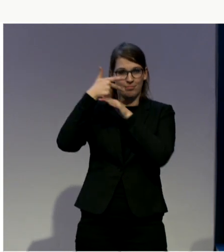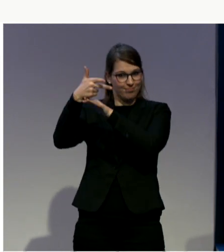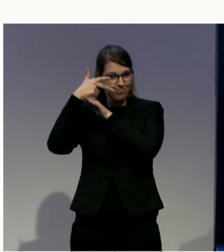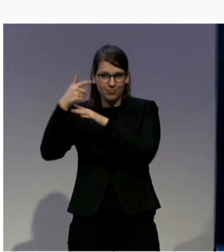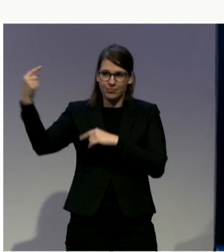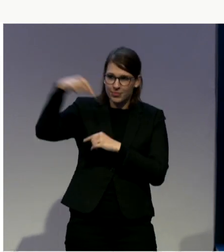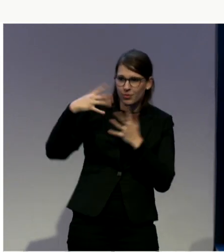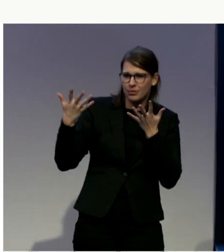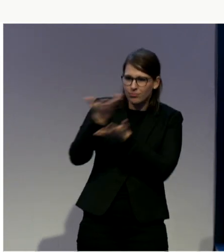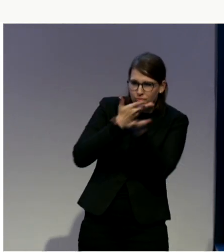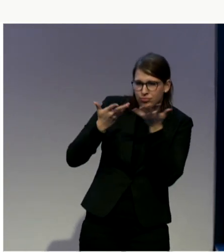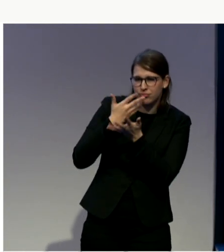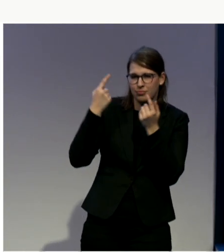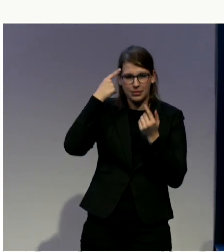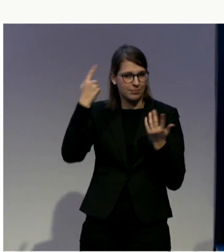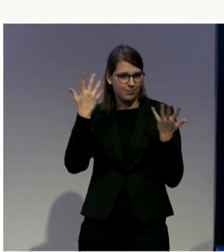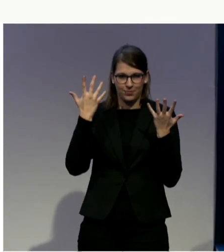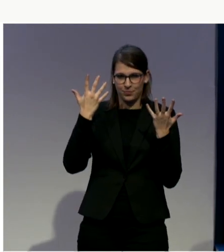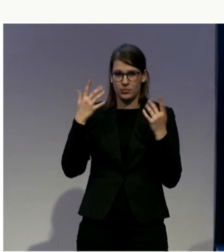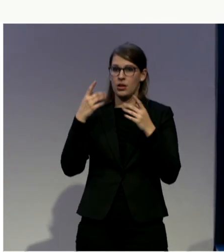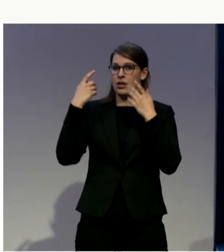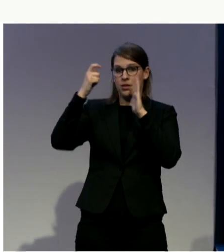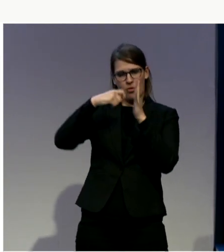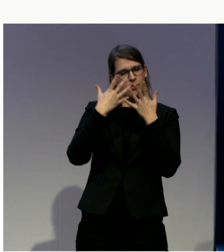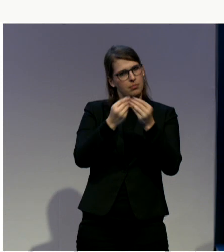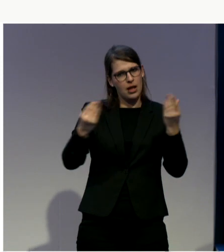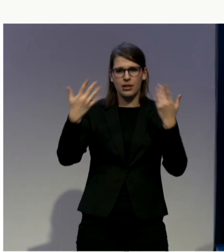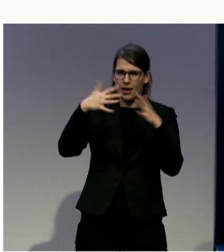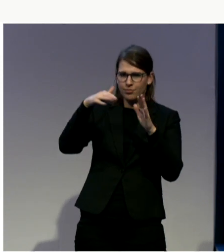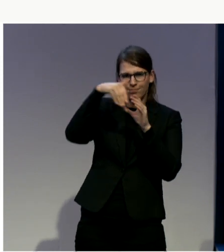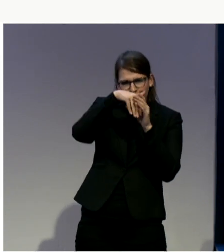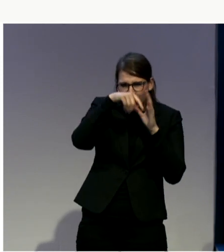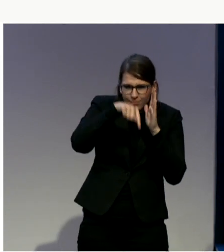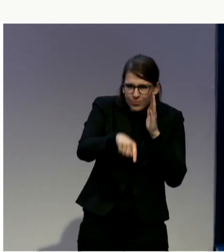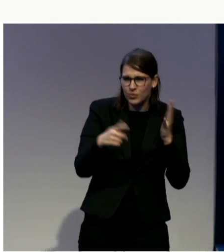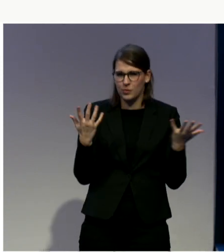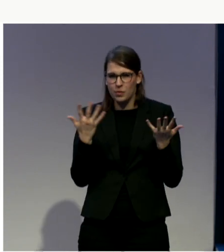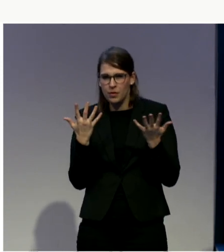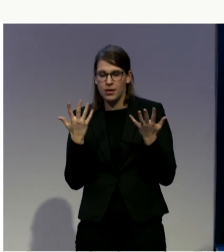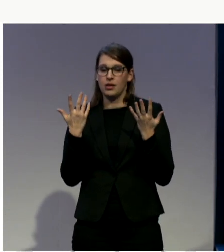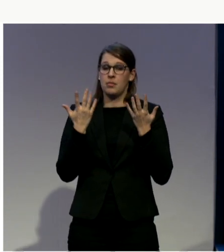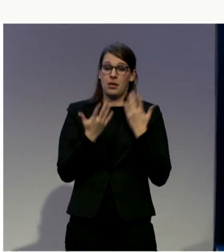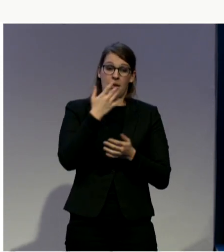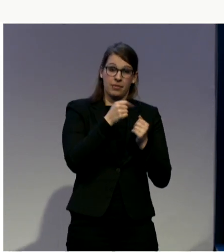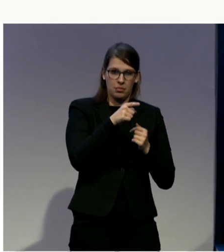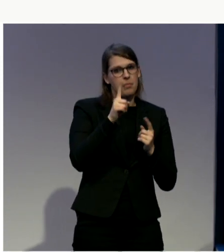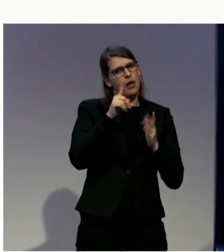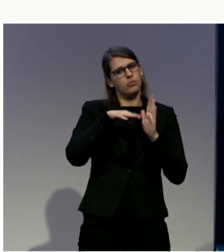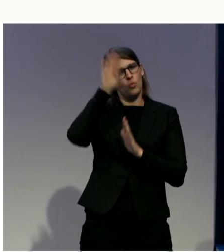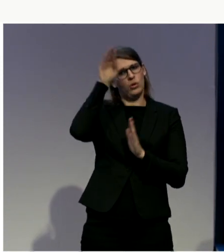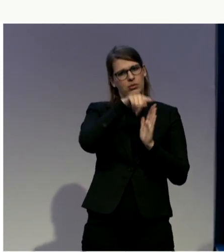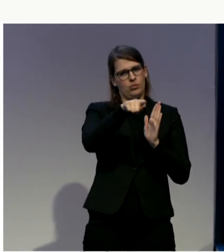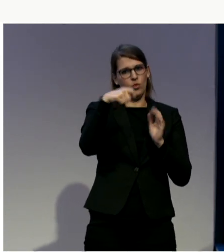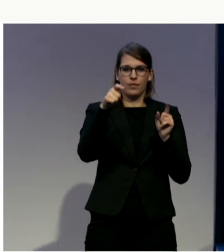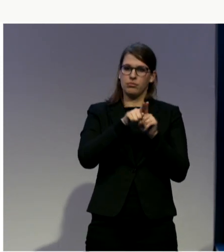film festival. And the depictions are mostly authentic or extremely responsible. We don't show those pity